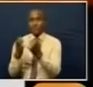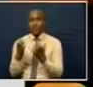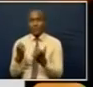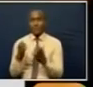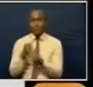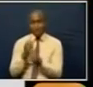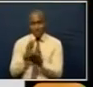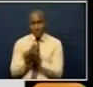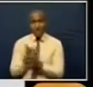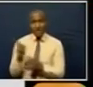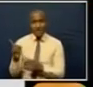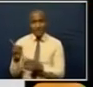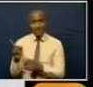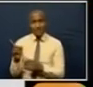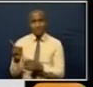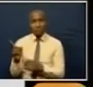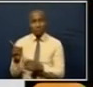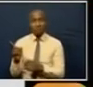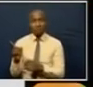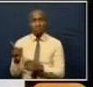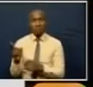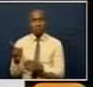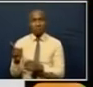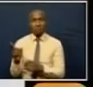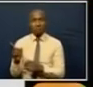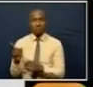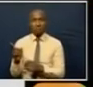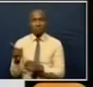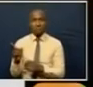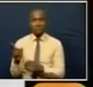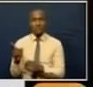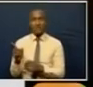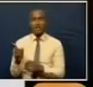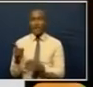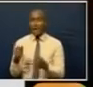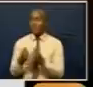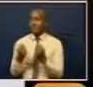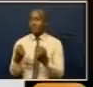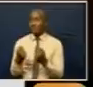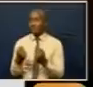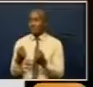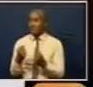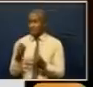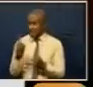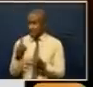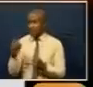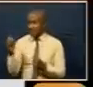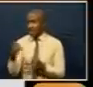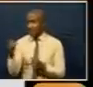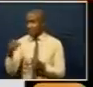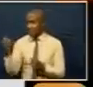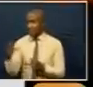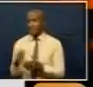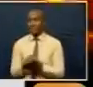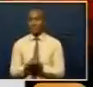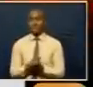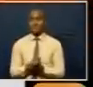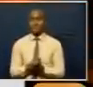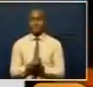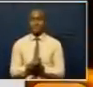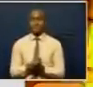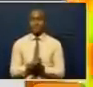that keeps going on in Nairobi and all the informal settlements across the country, Jeff. You know, it reminds me of